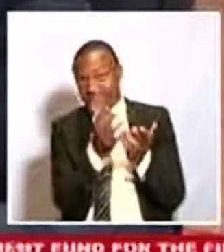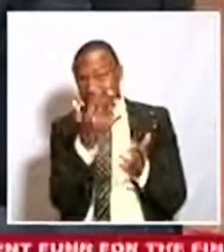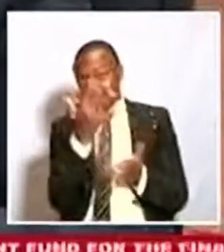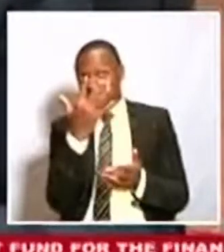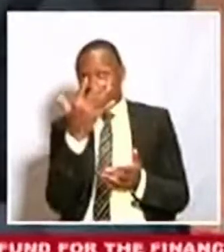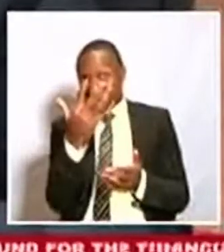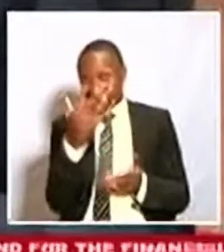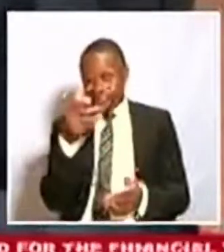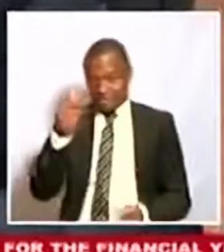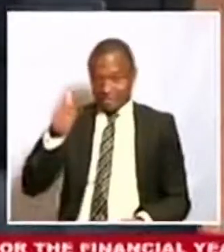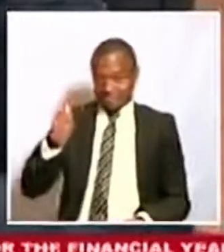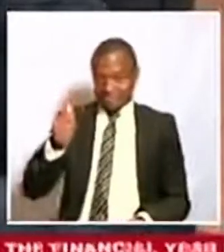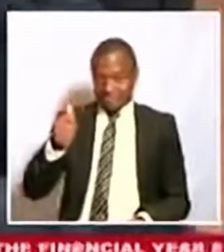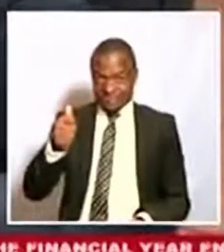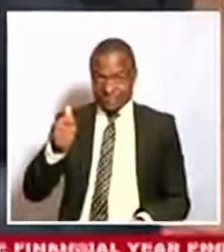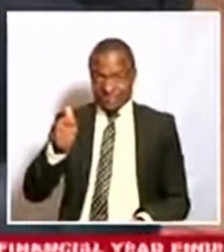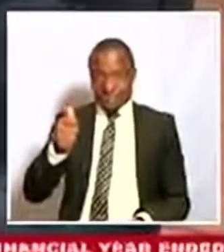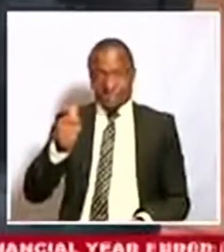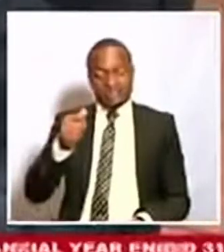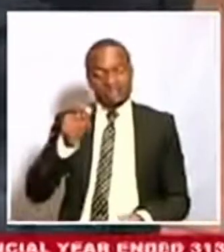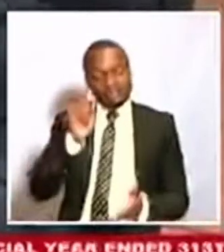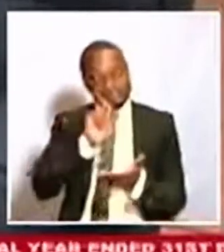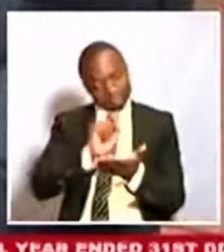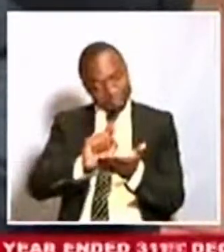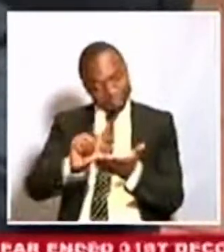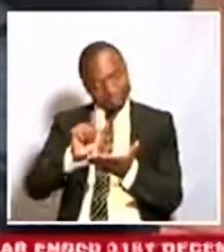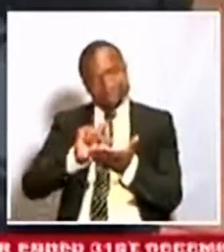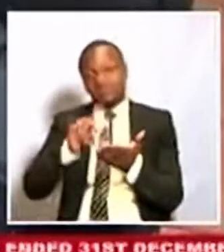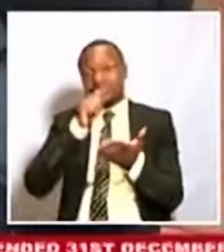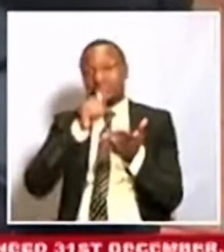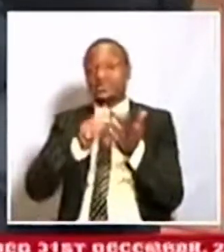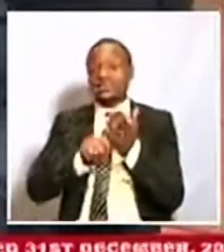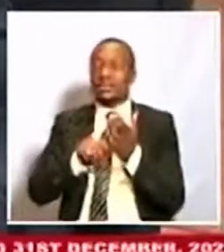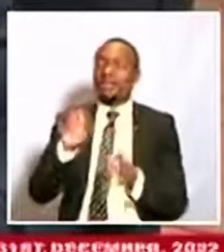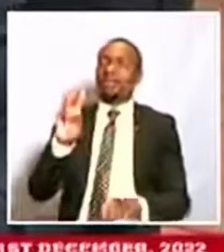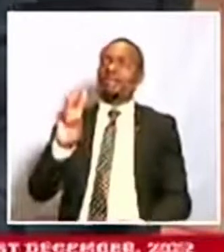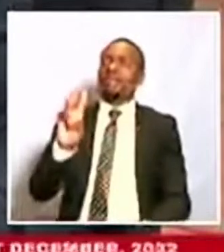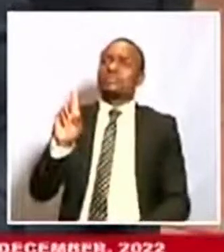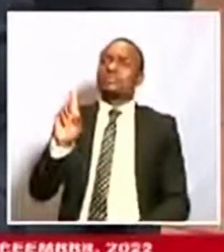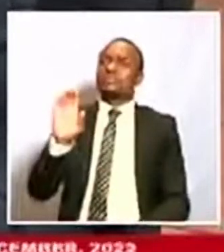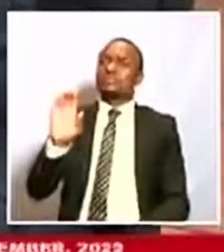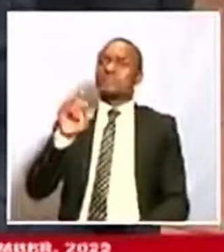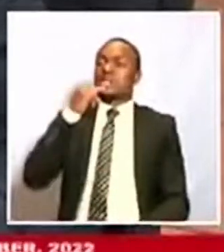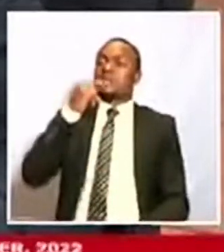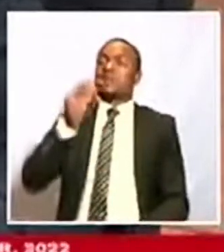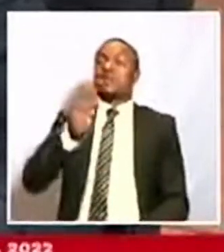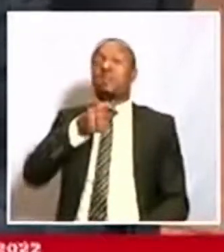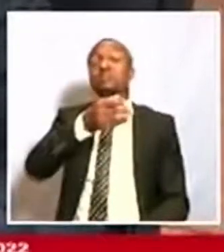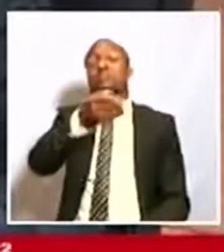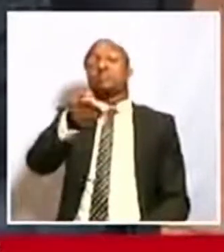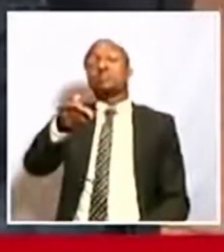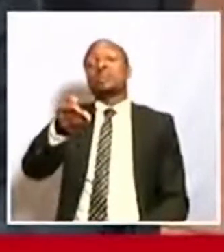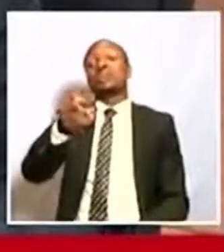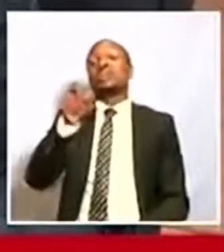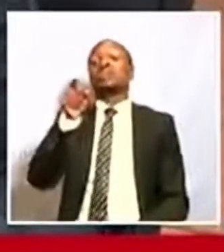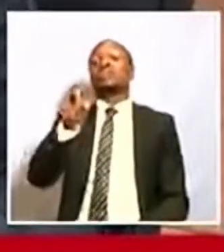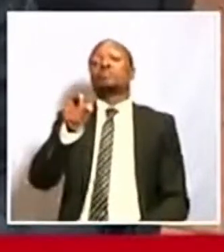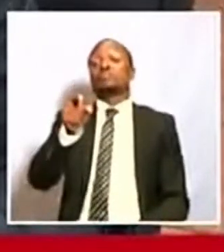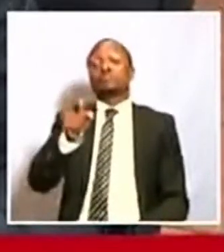5A, they will just write a letter to the WDC telling him to say,